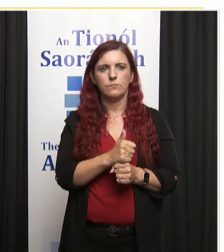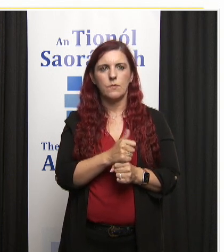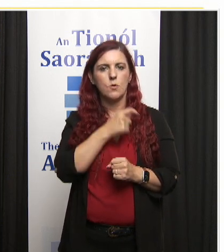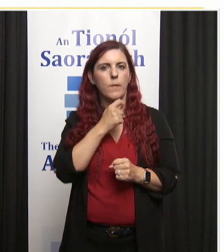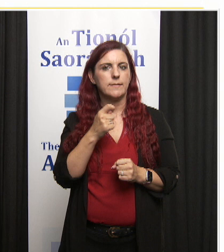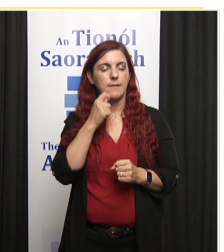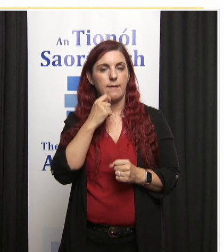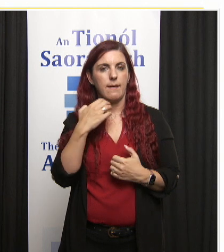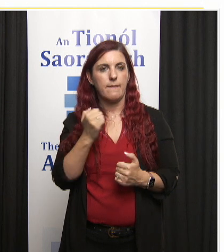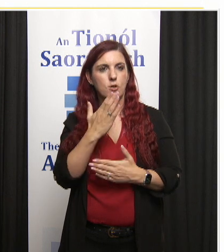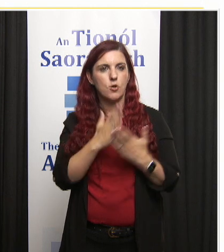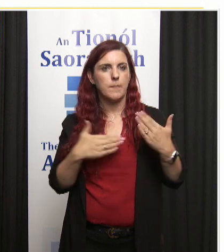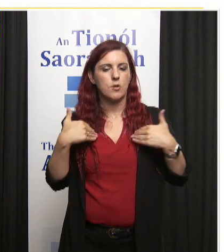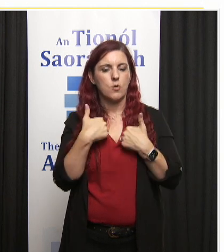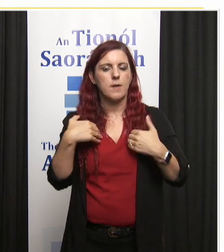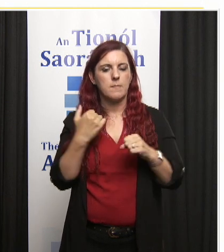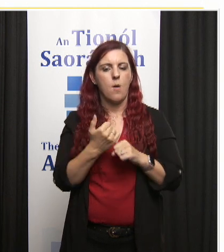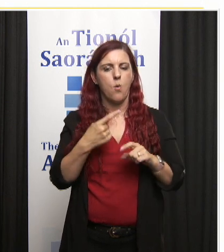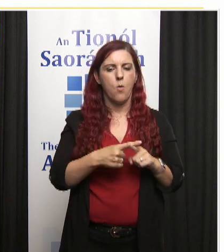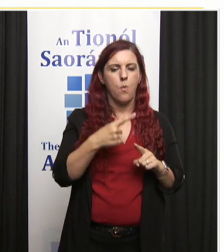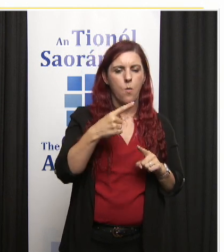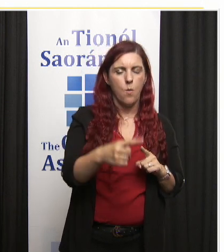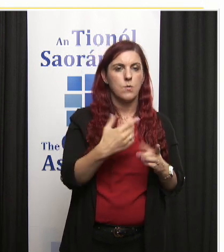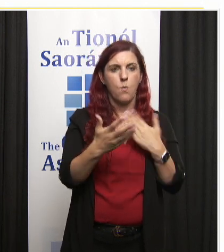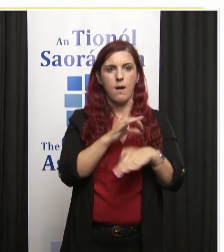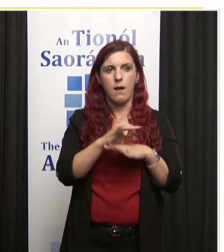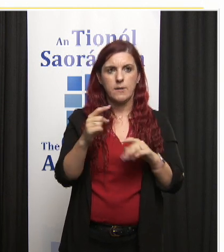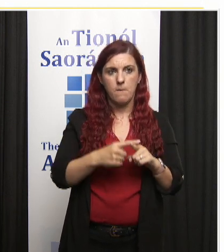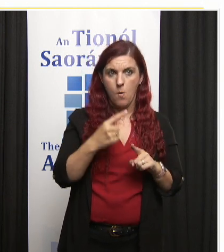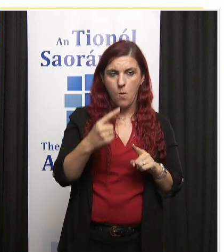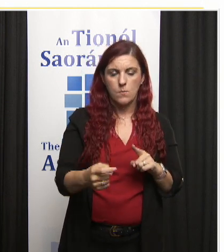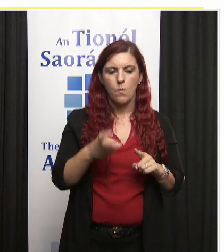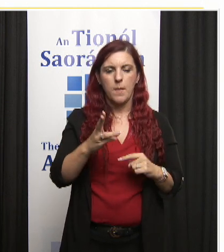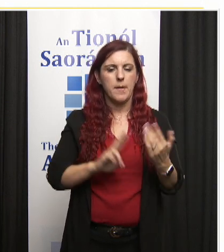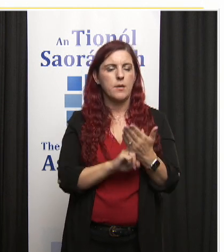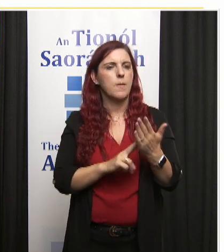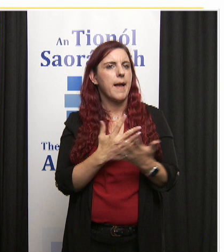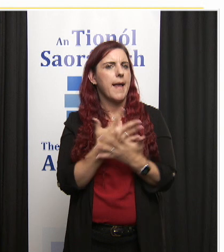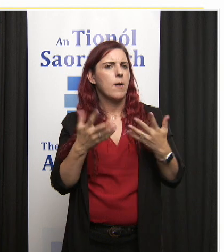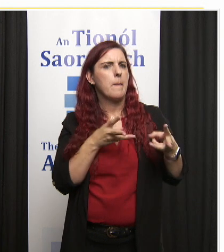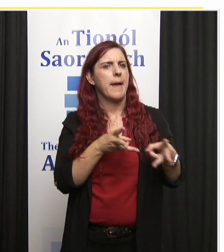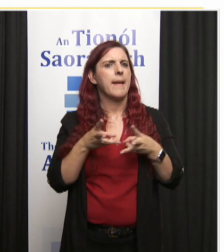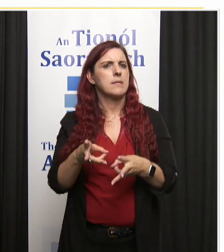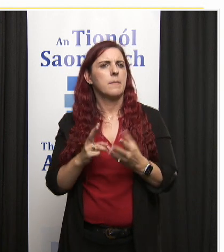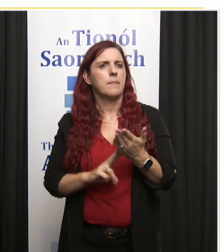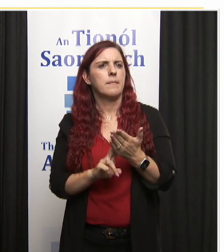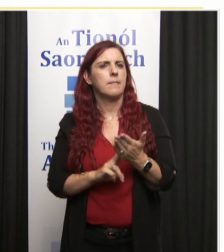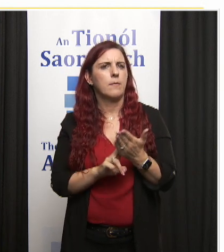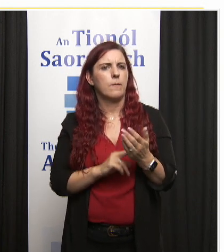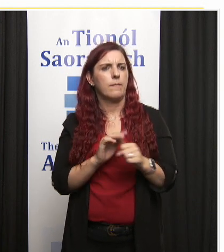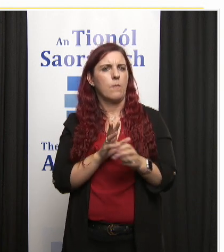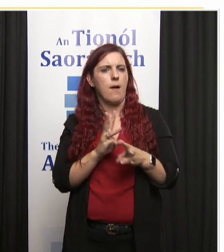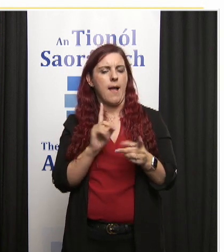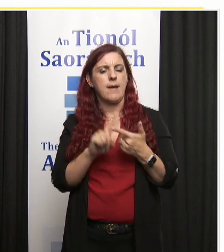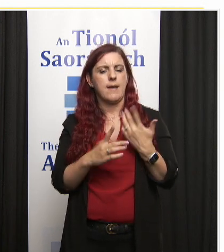there were concerns about what kind of loan will be amassed on a city, and how will the mechanisms be working, and